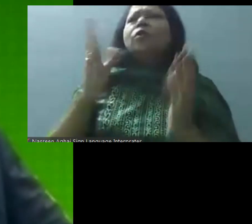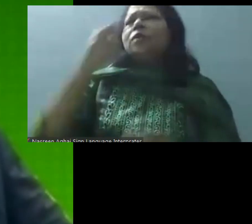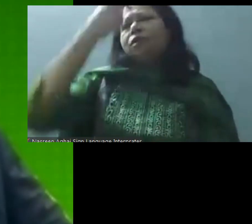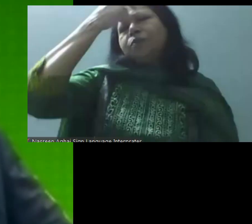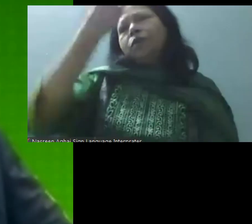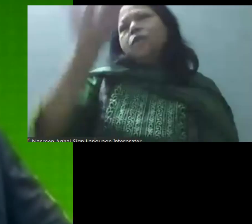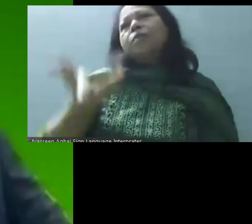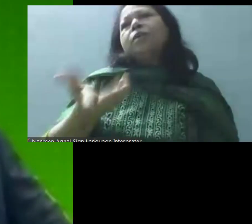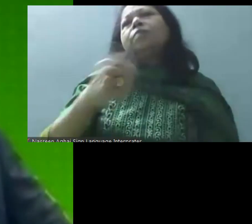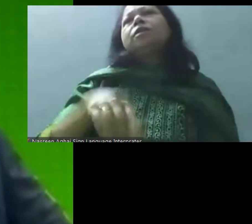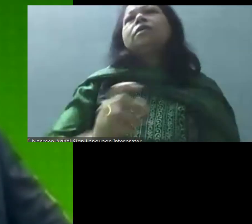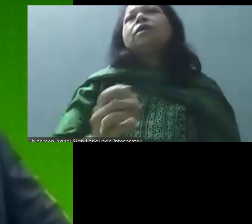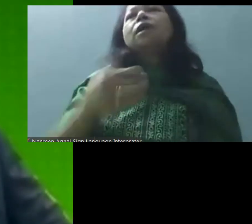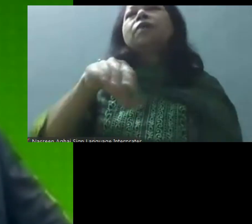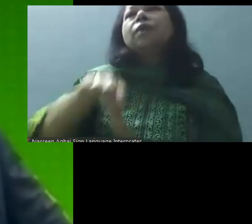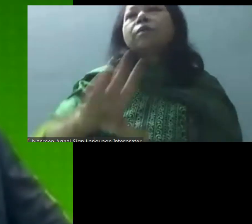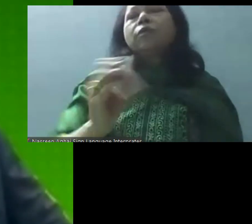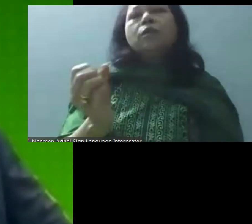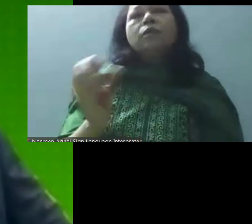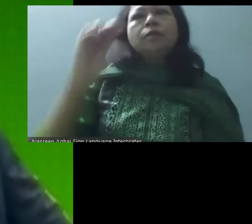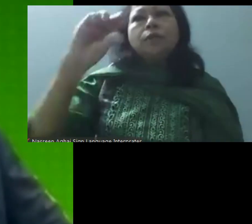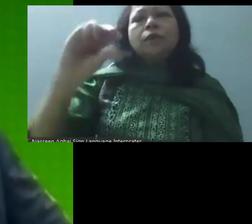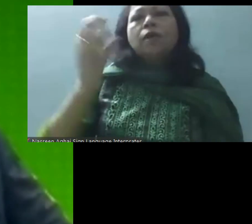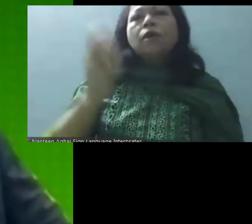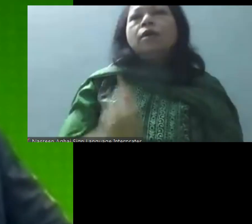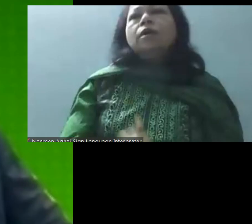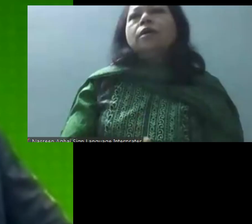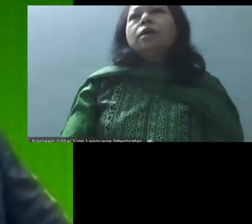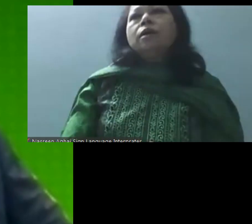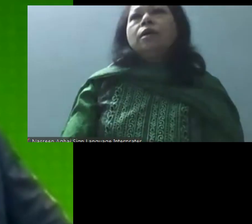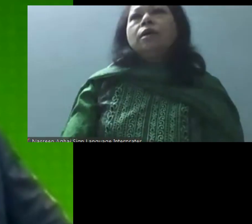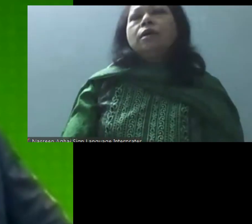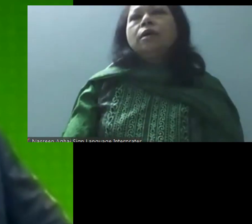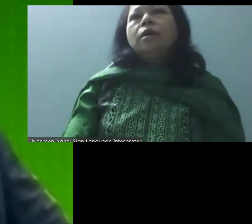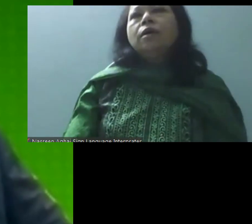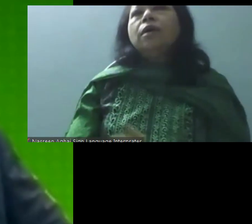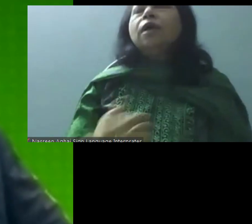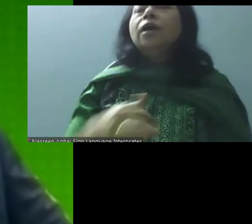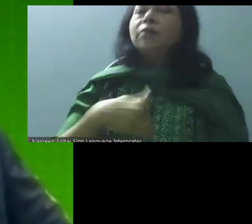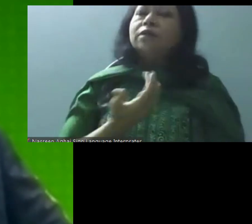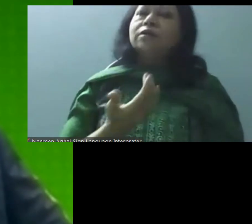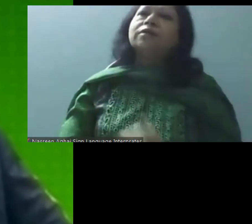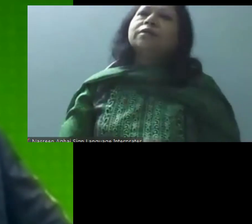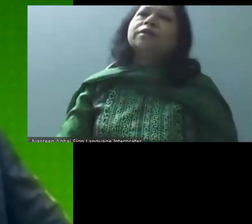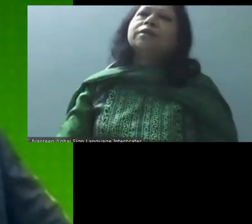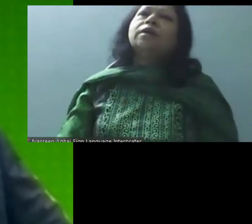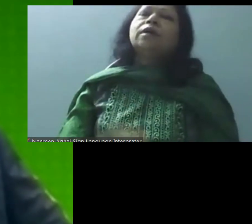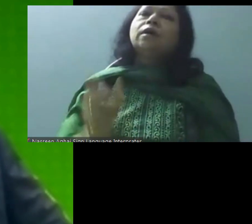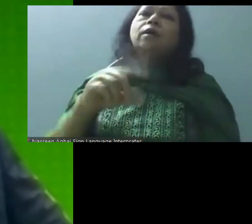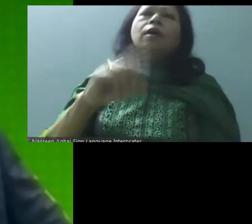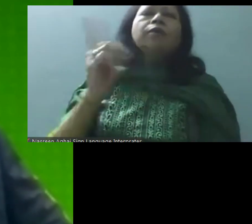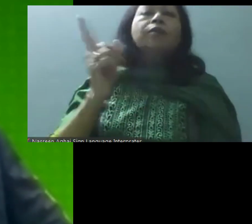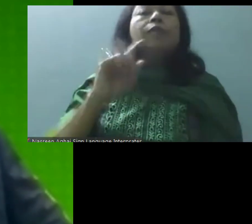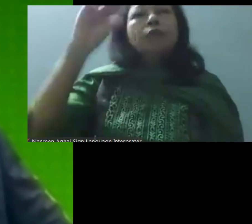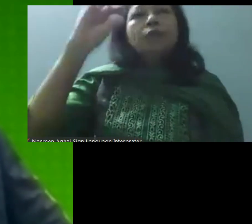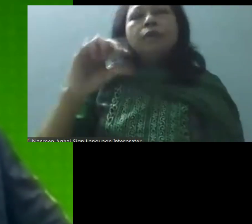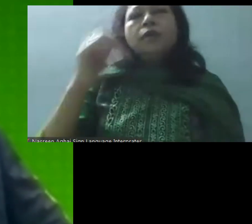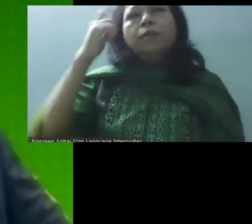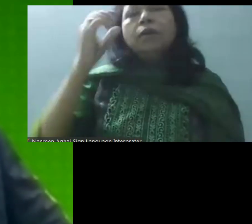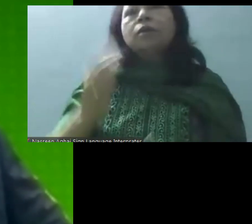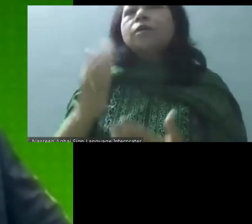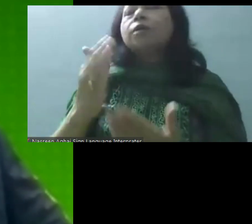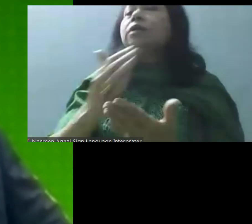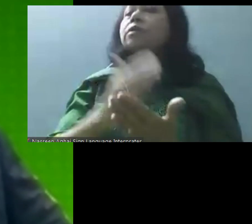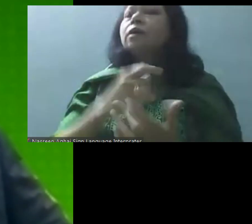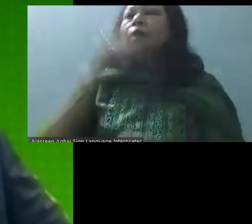might be peculiar to other countries, but some to a context like ours. But nevertheless, this system has evolved